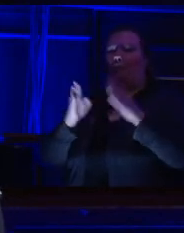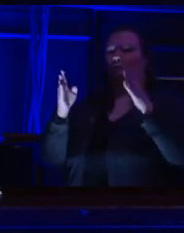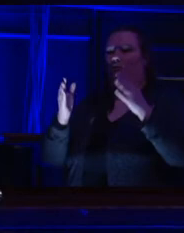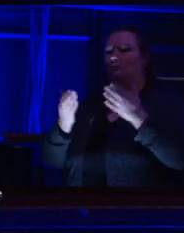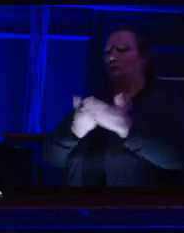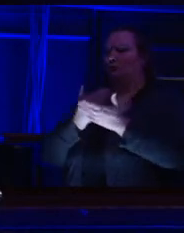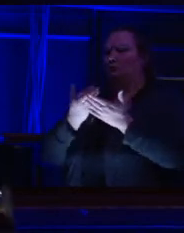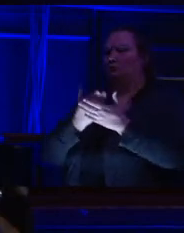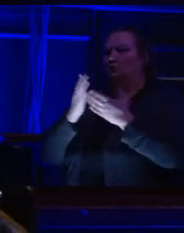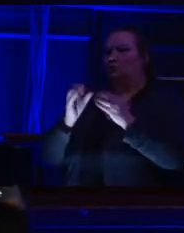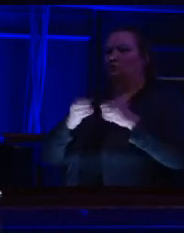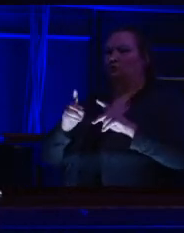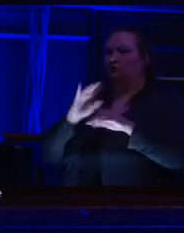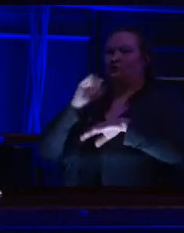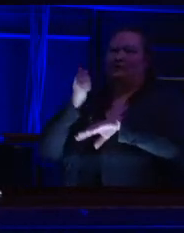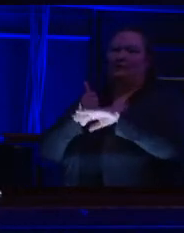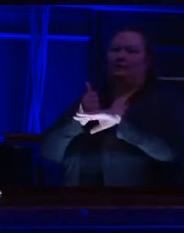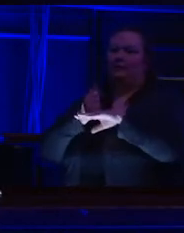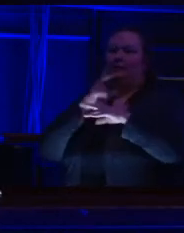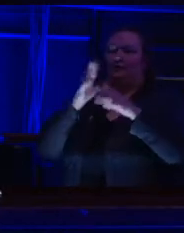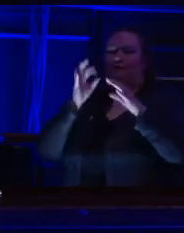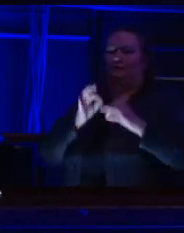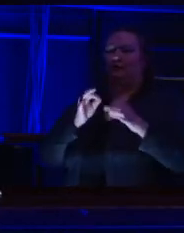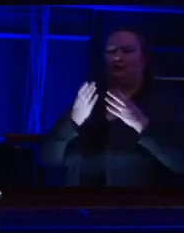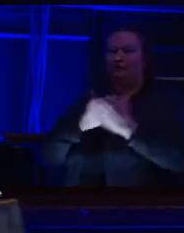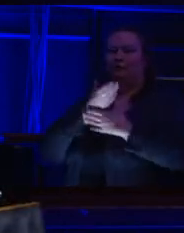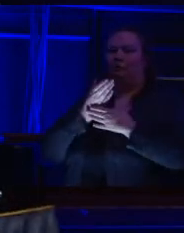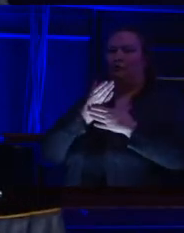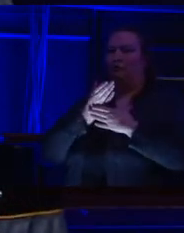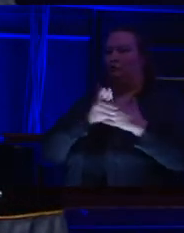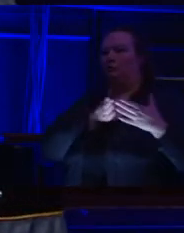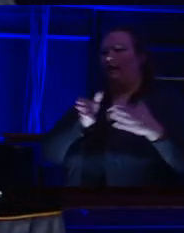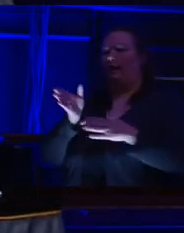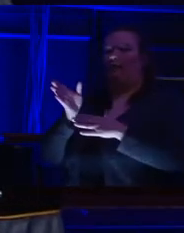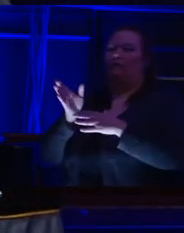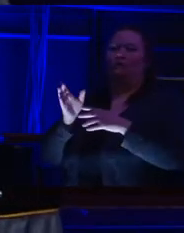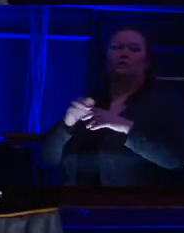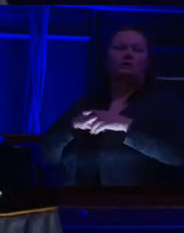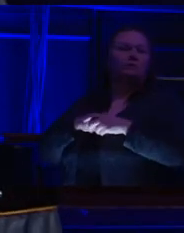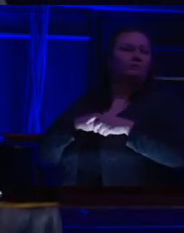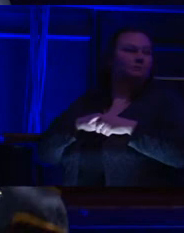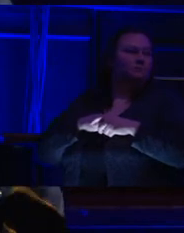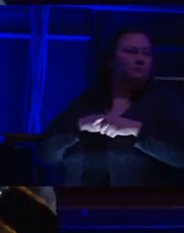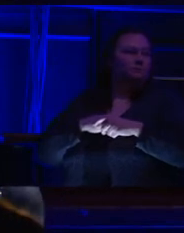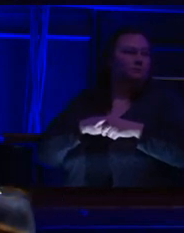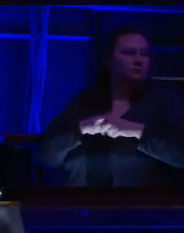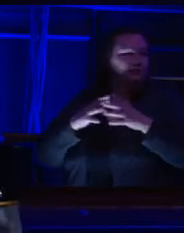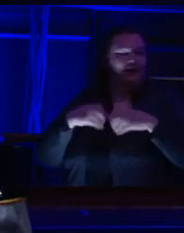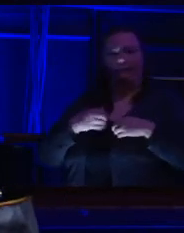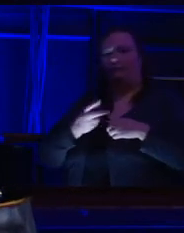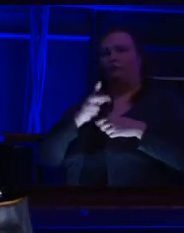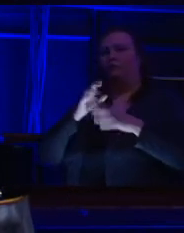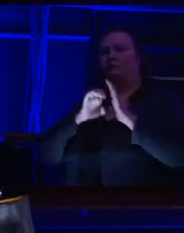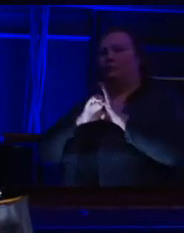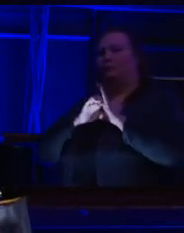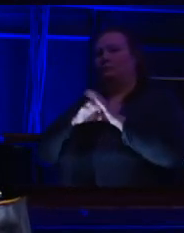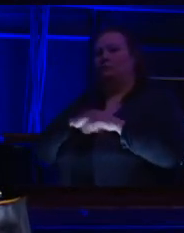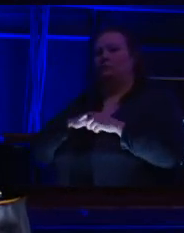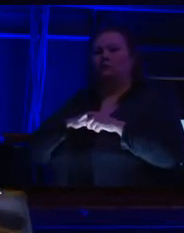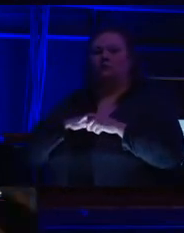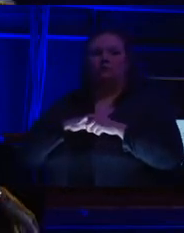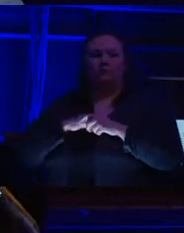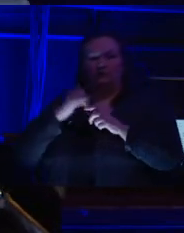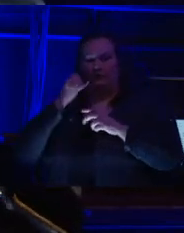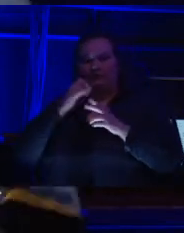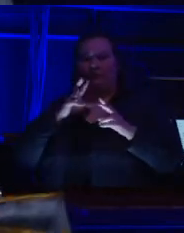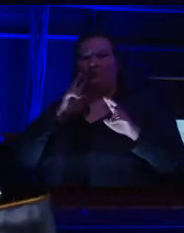that opens new horizons and sets them on a decisive new trajectory. To give a few examples, if